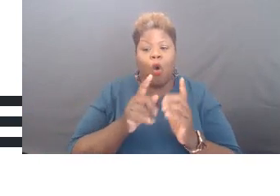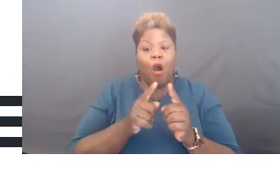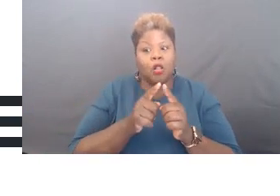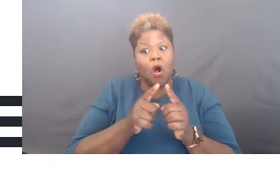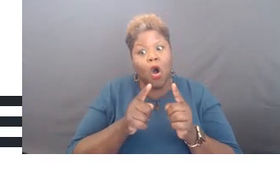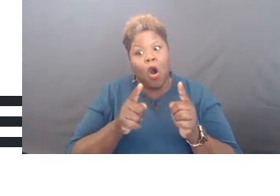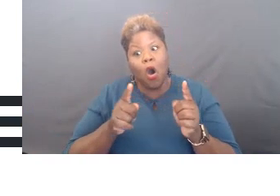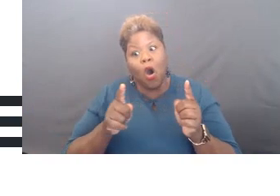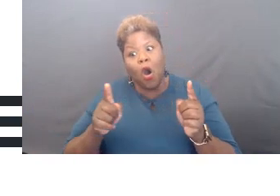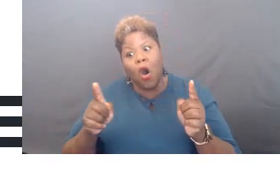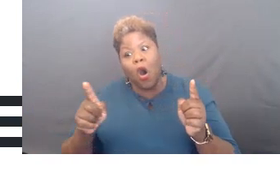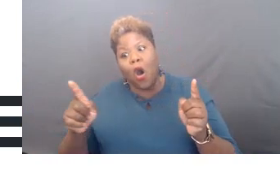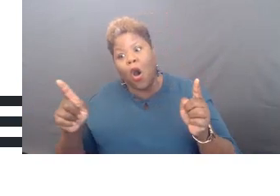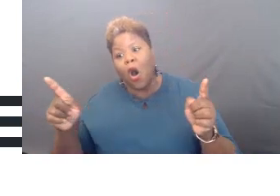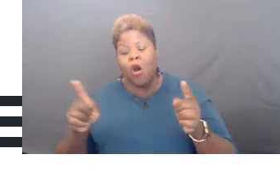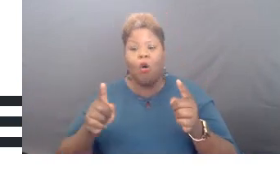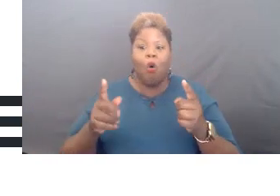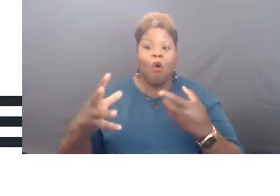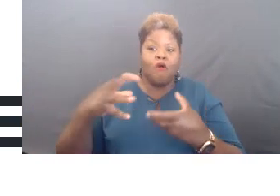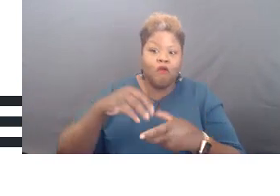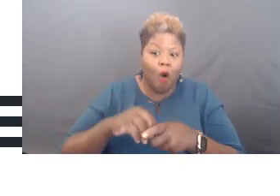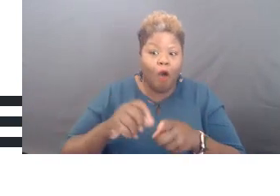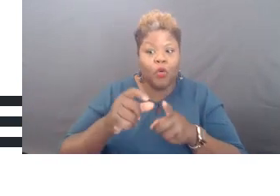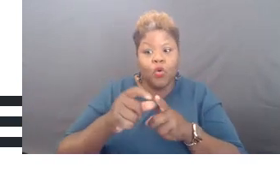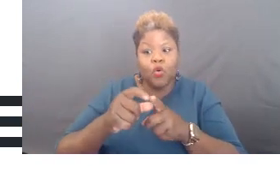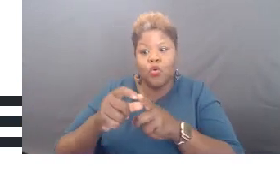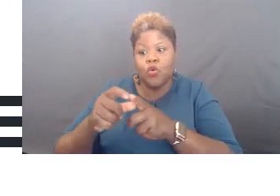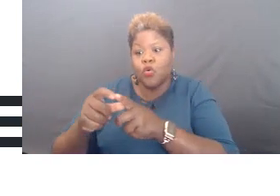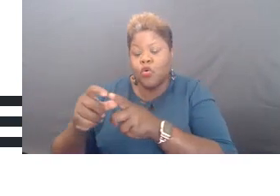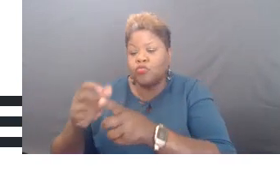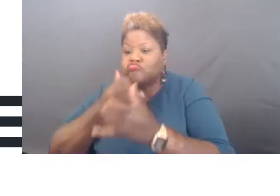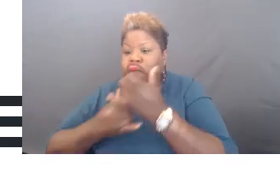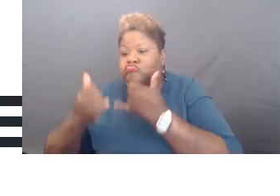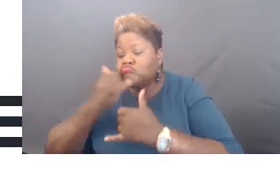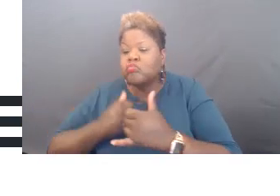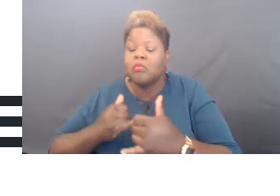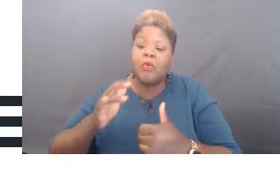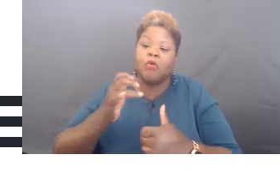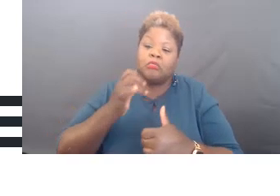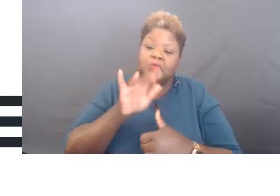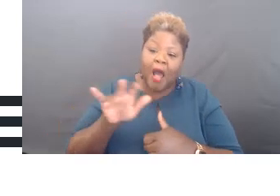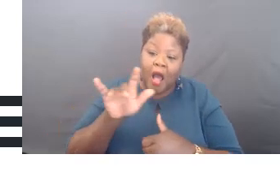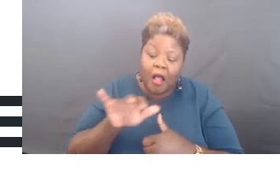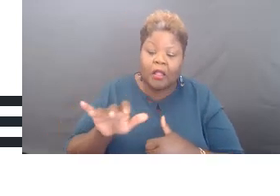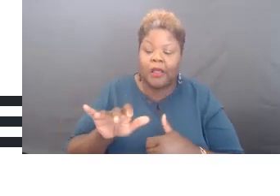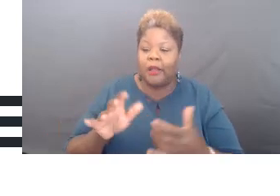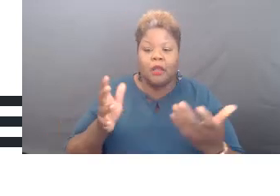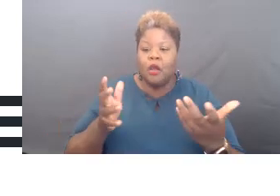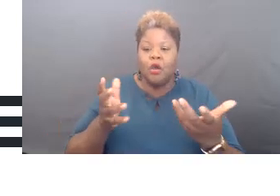people forget to get tripped up along the way, because there will be typos, there will be misspellings, and then you'll basically